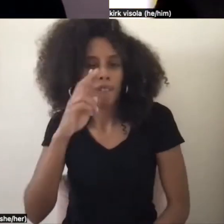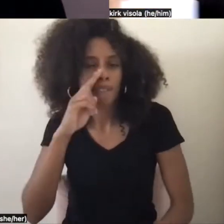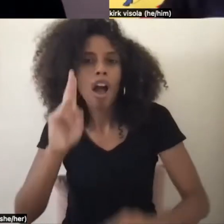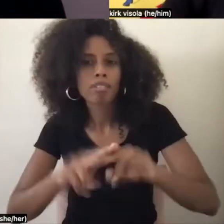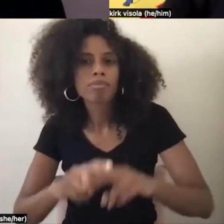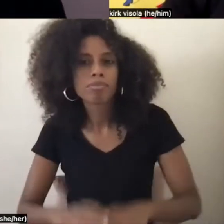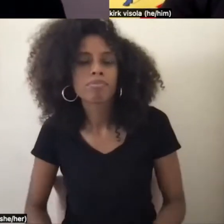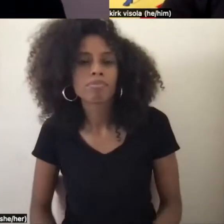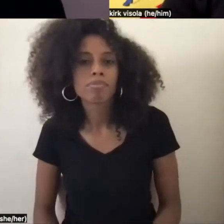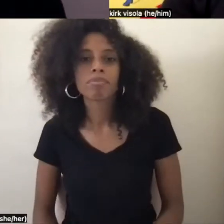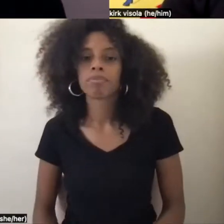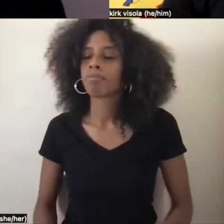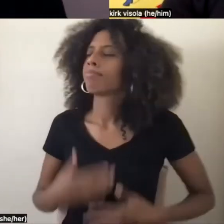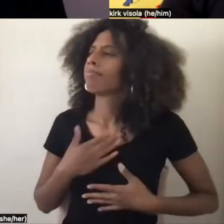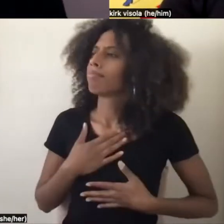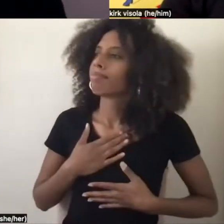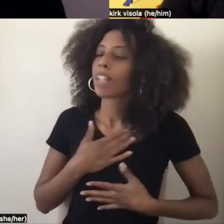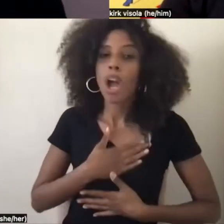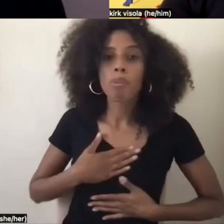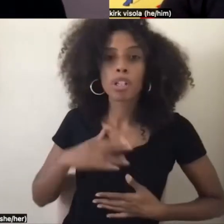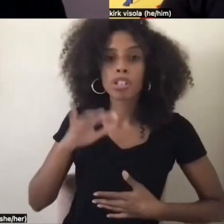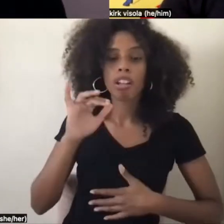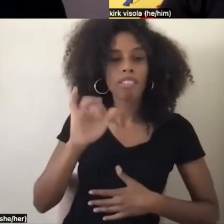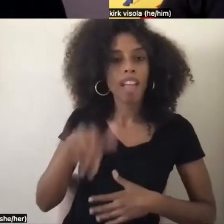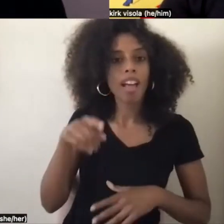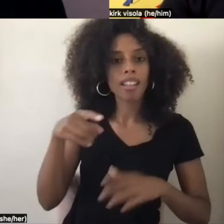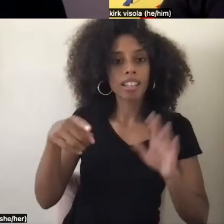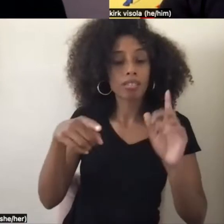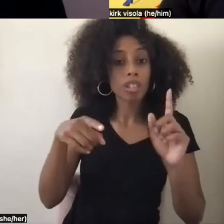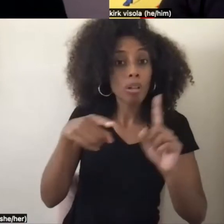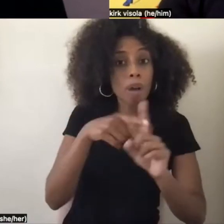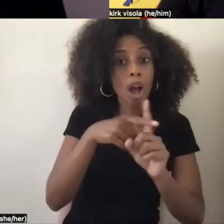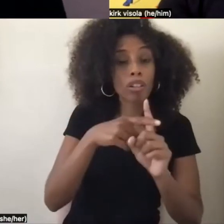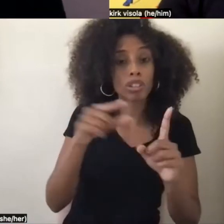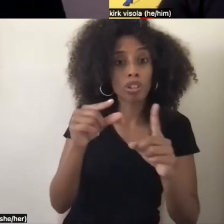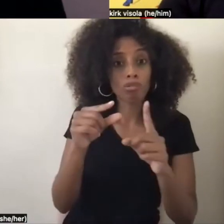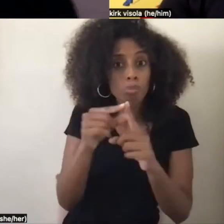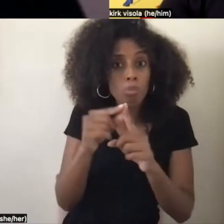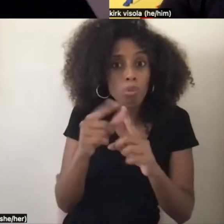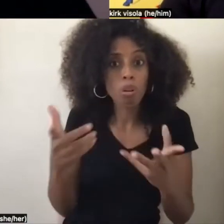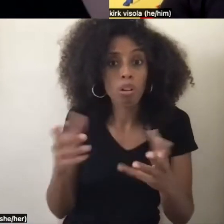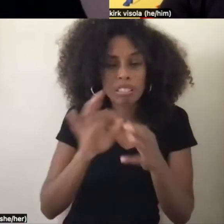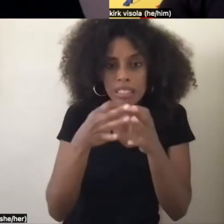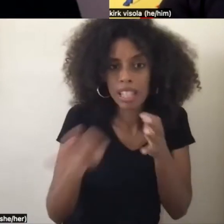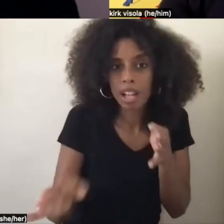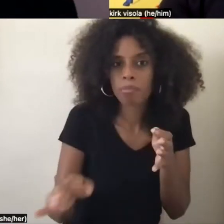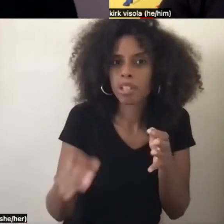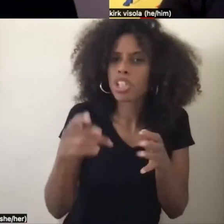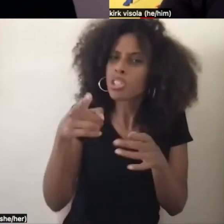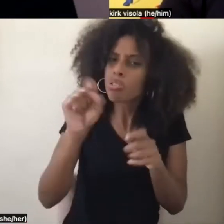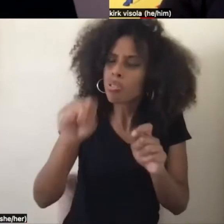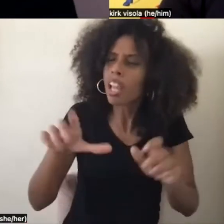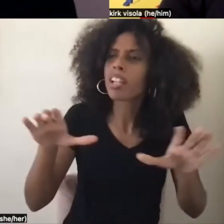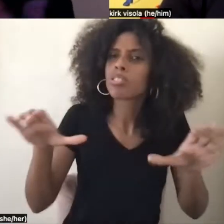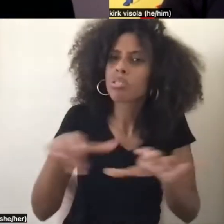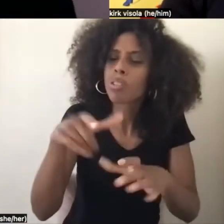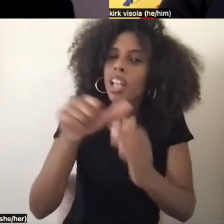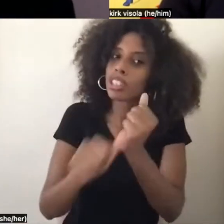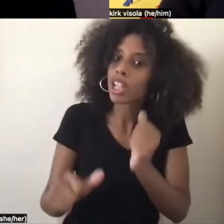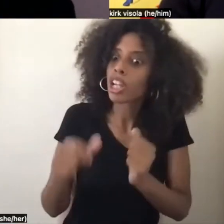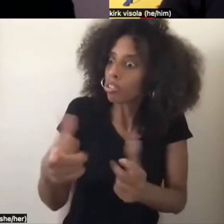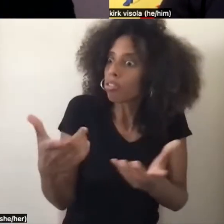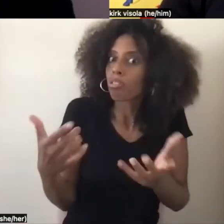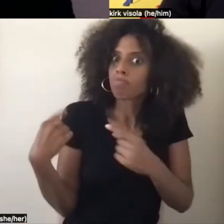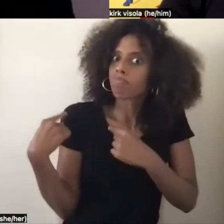And I appreciate that affirmation. I'm gonna keep it with me. Like, you can do this shit. You have been doing this shit. You don't